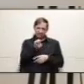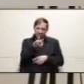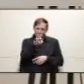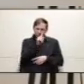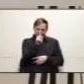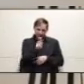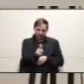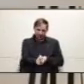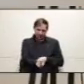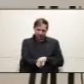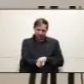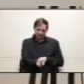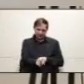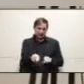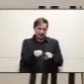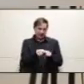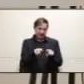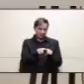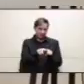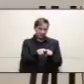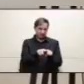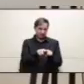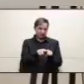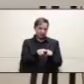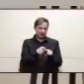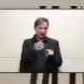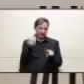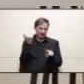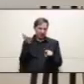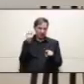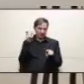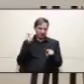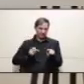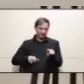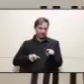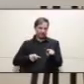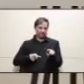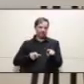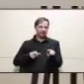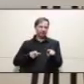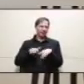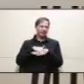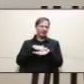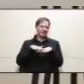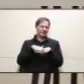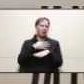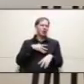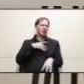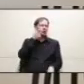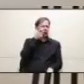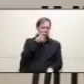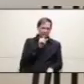think I will start from where my colleague would have ended. I think my colleague basically would have wanted to check